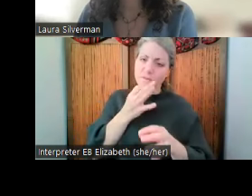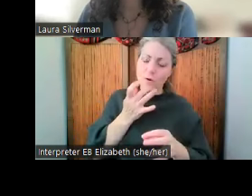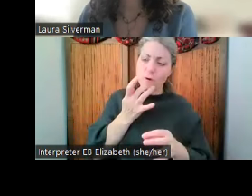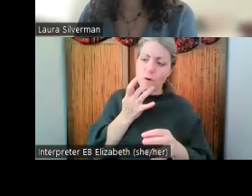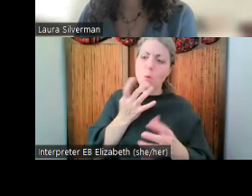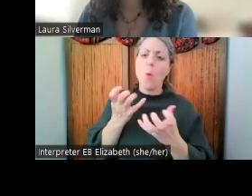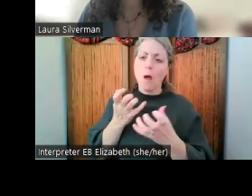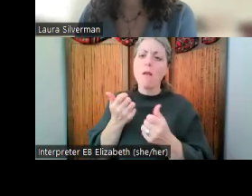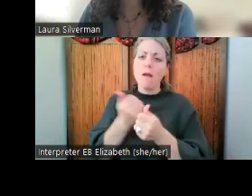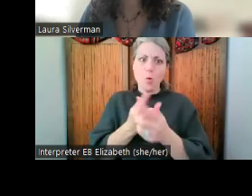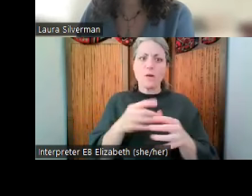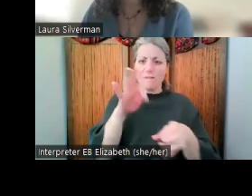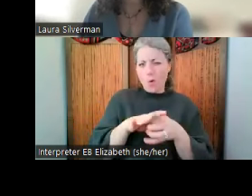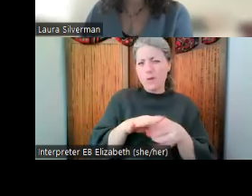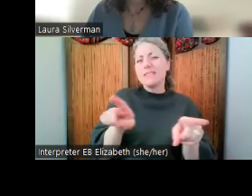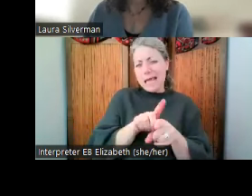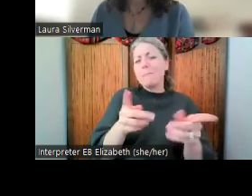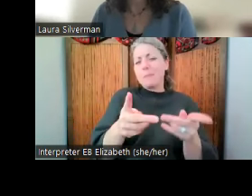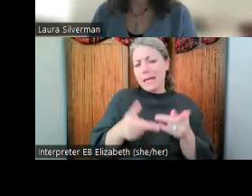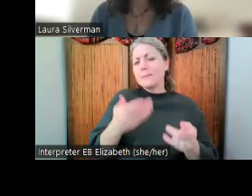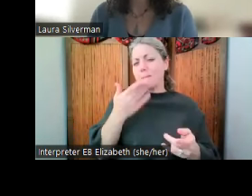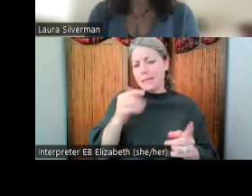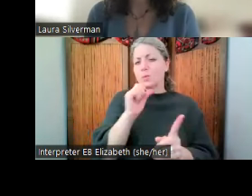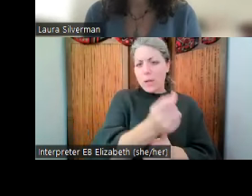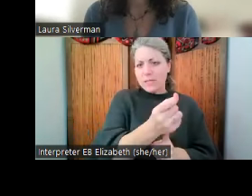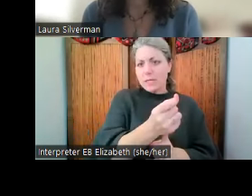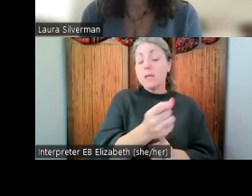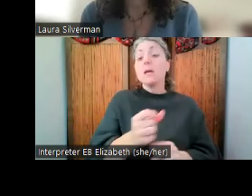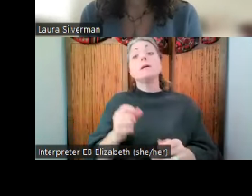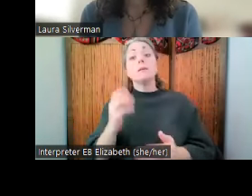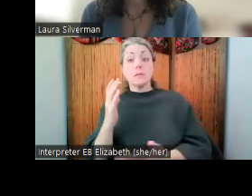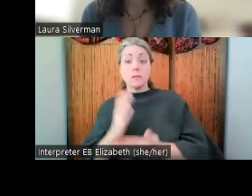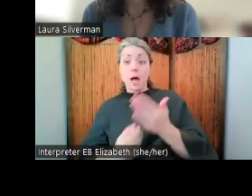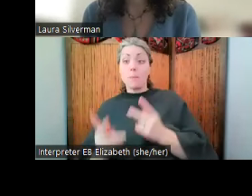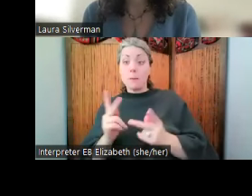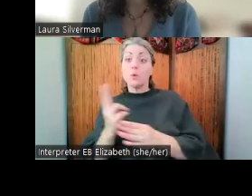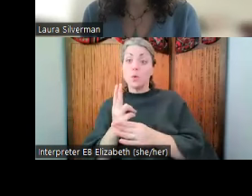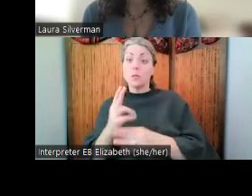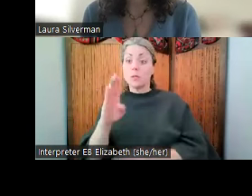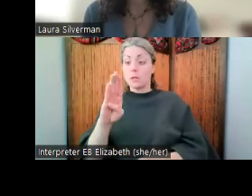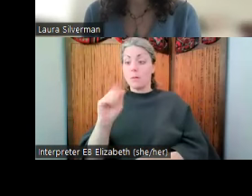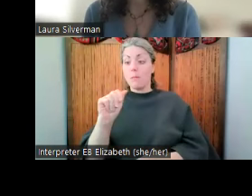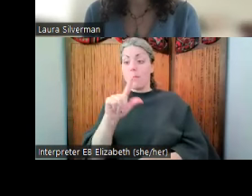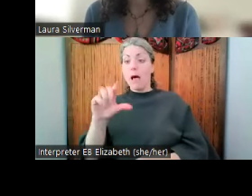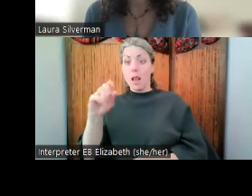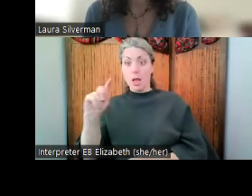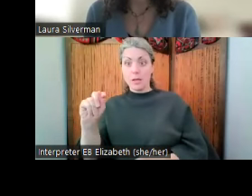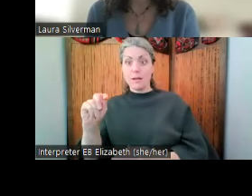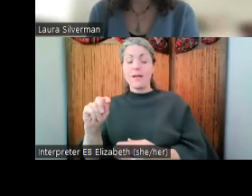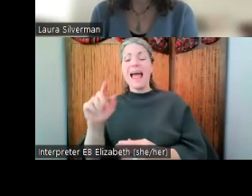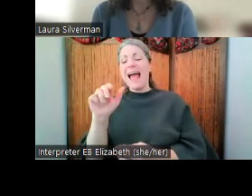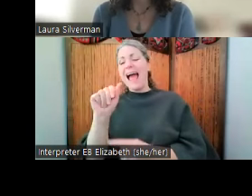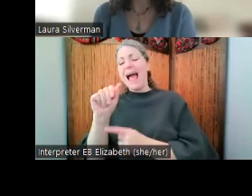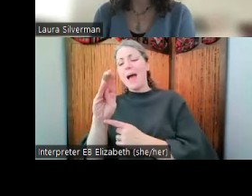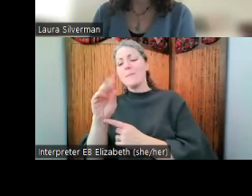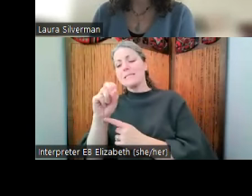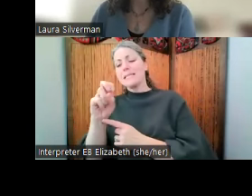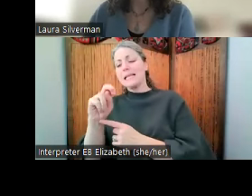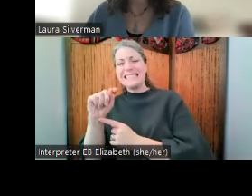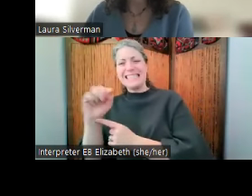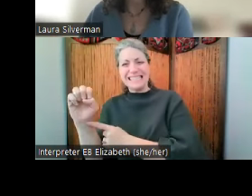So some people use absentee ballots or mail-in voting to avoid these physical